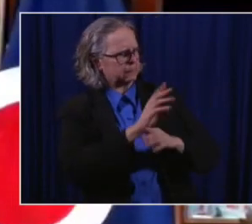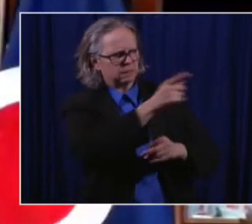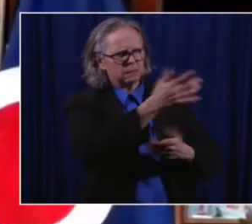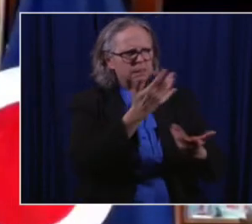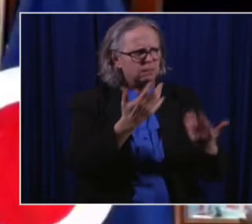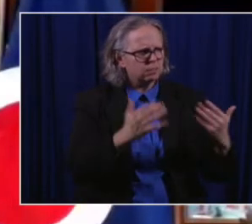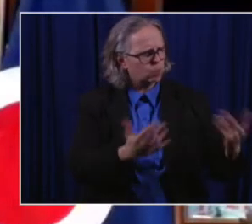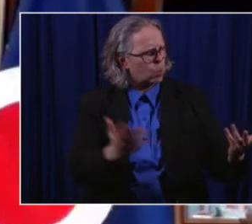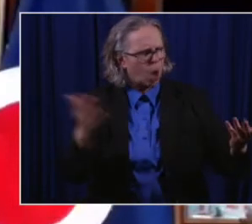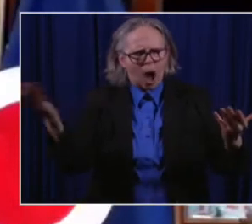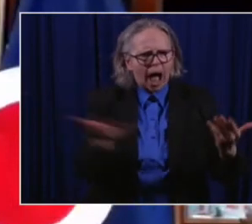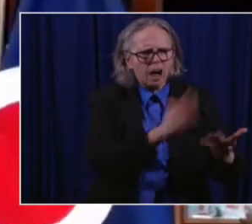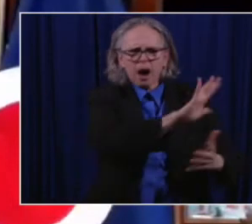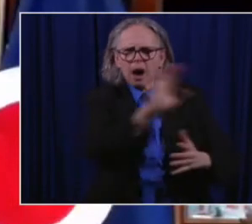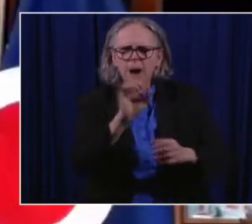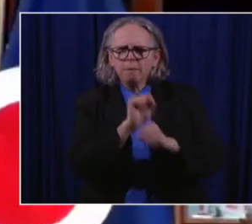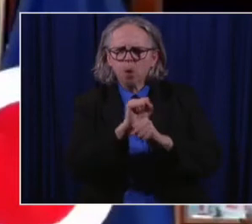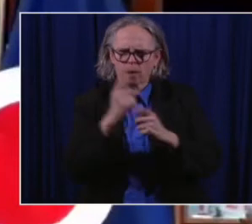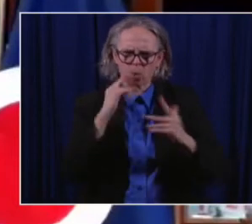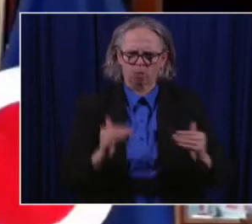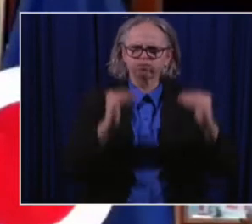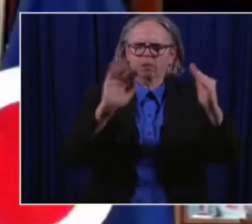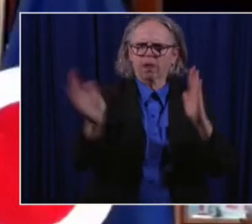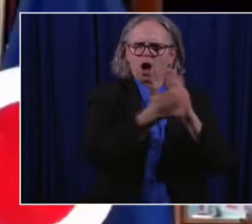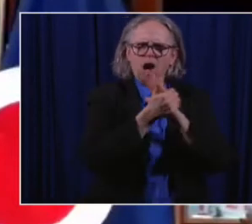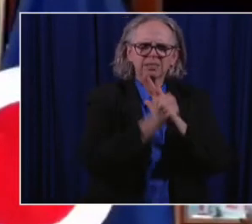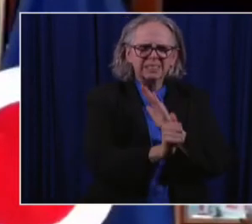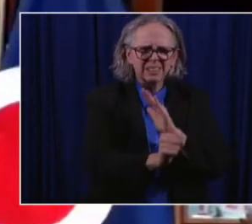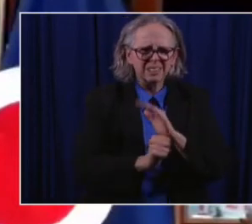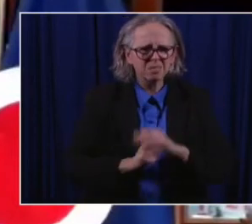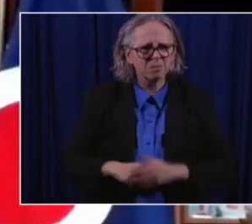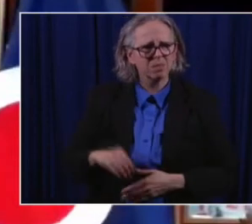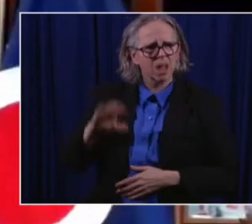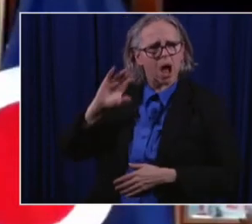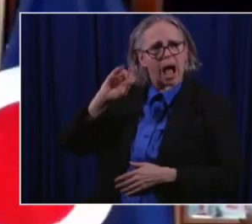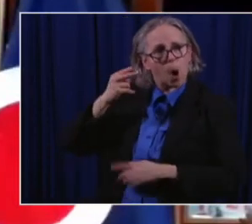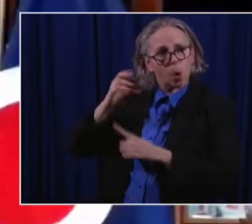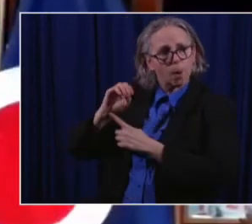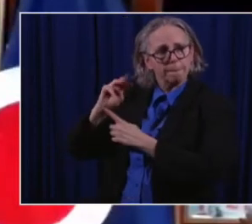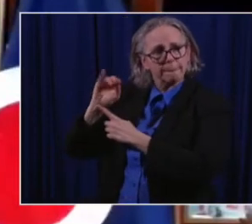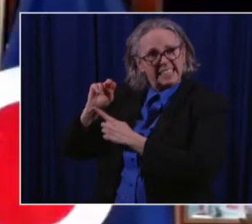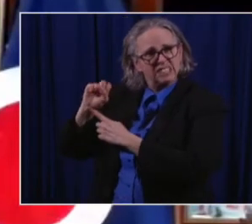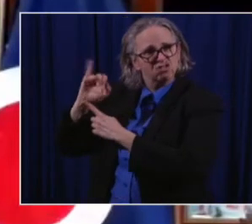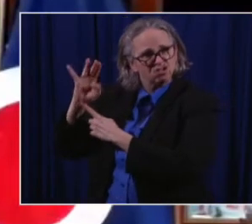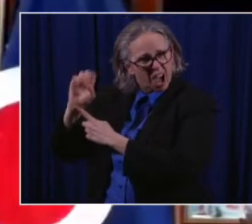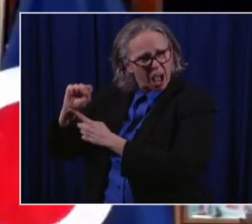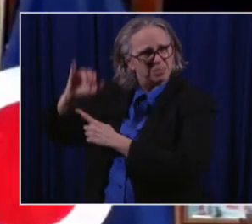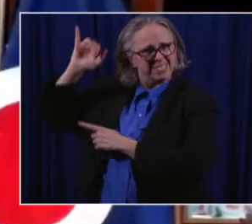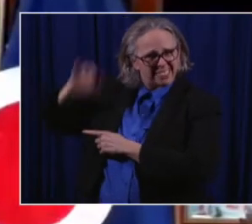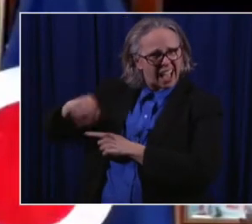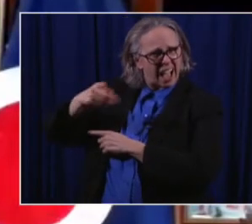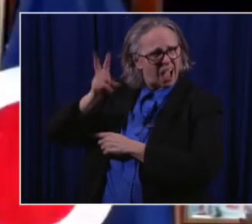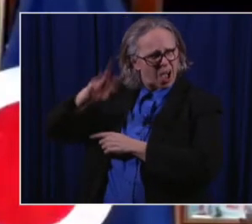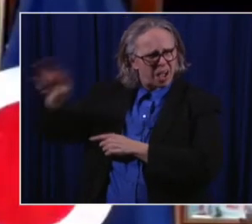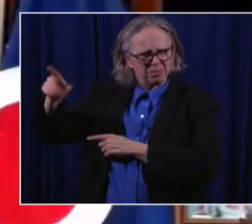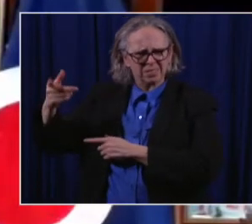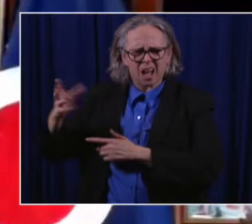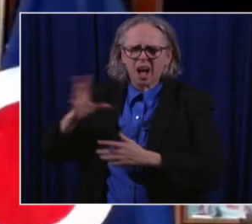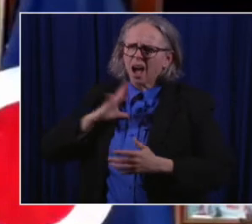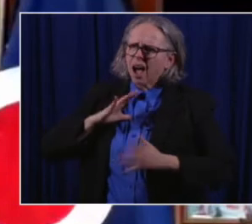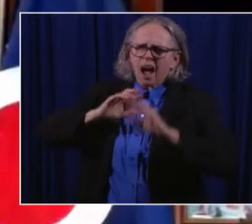through the resources at Ohio Means Jobs, through the techcred.ohio.gov resources, you can get a